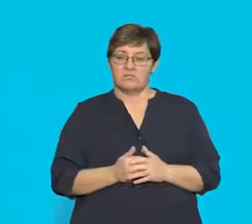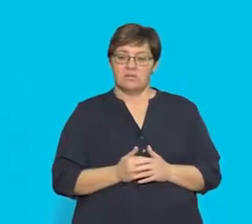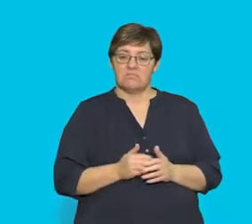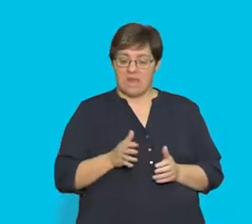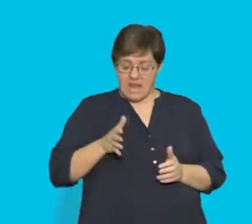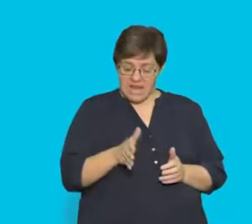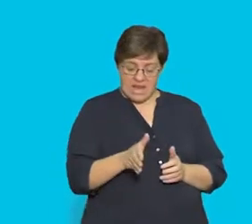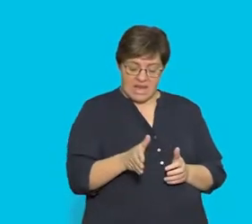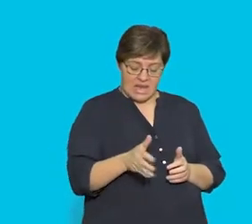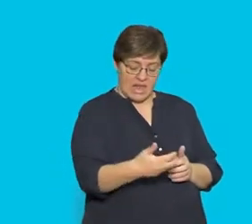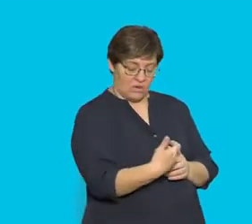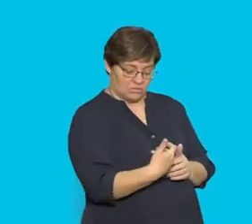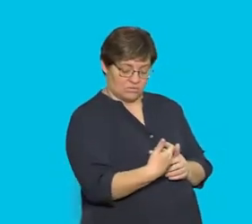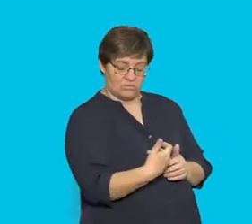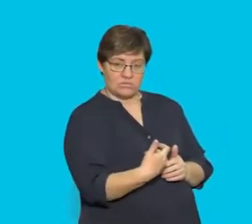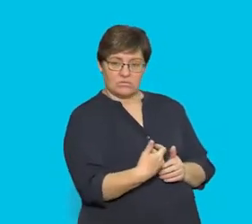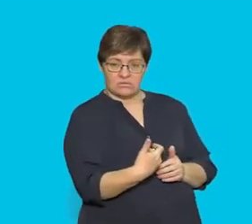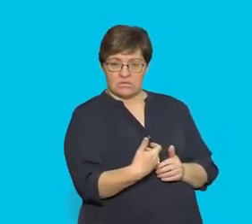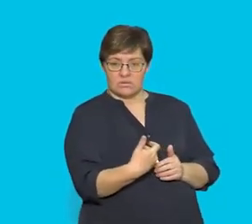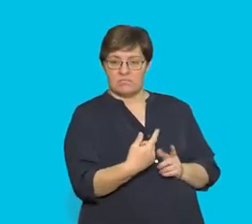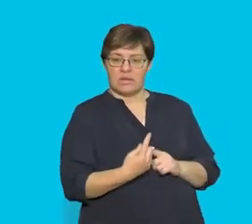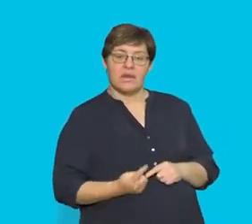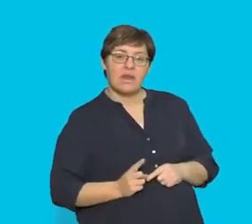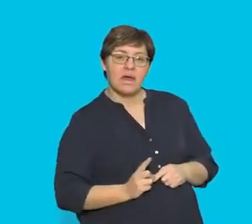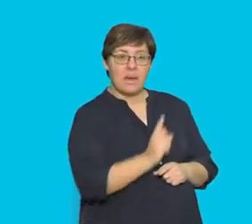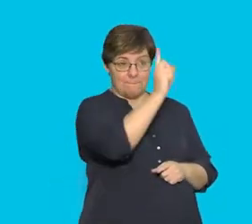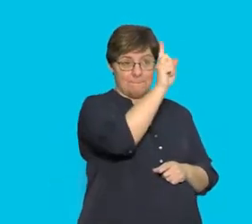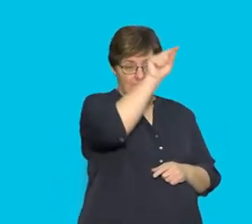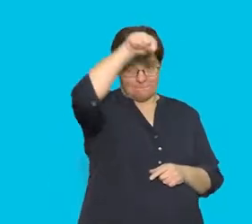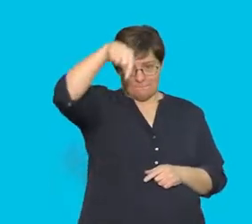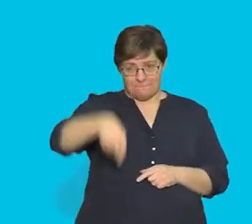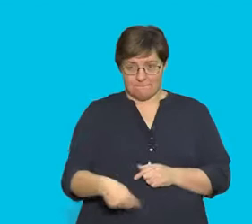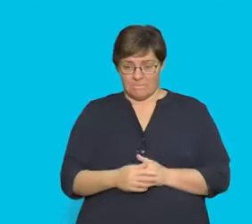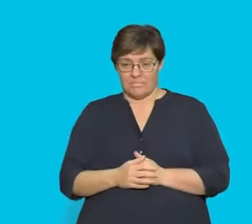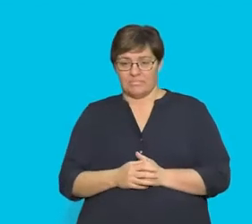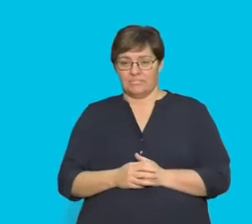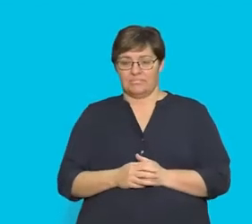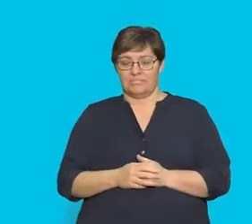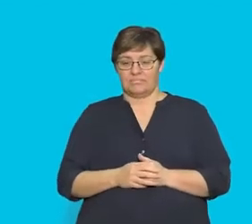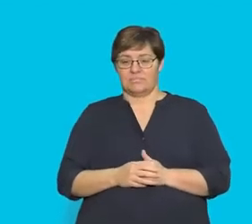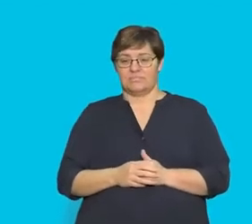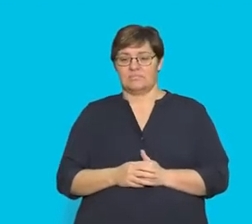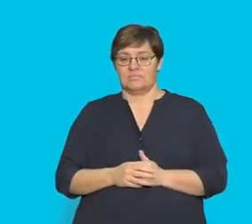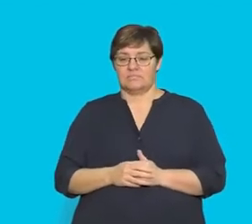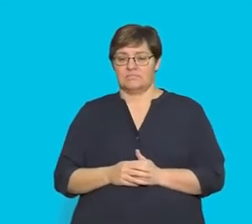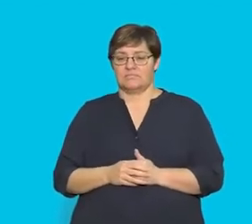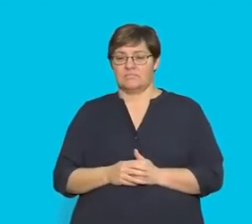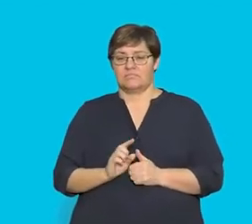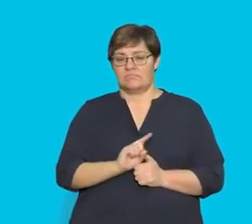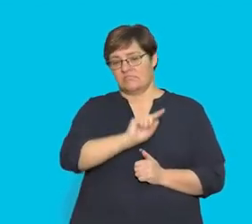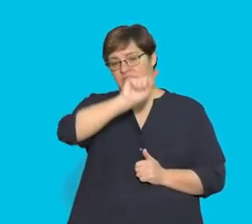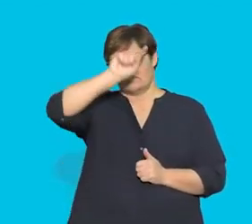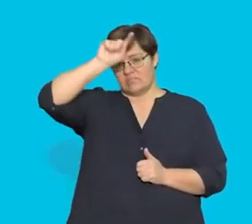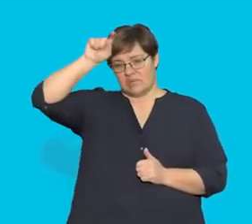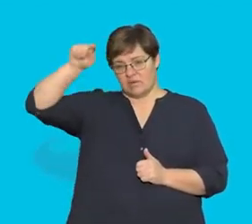on that side. So the direction of the current is up over there. So that must be positive. It's going around, and